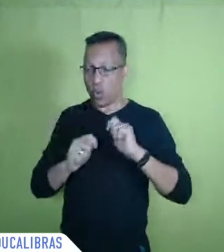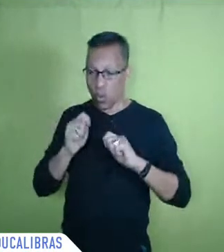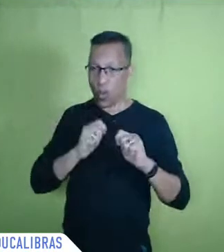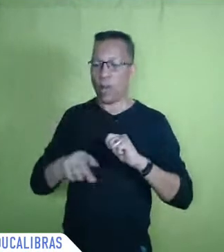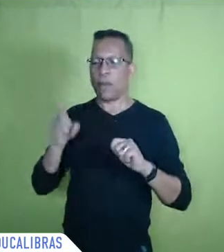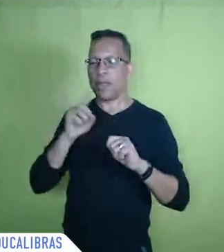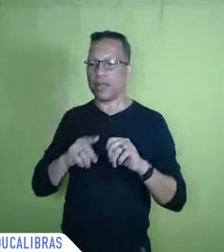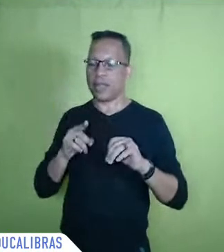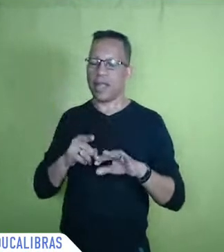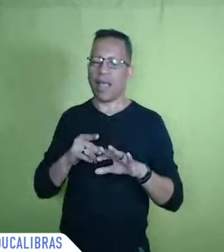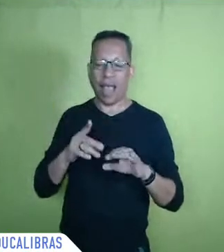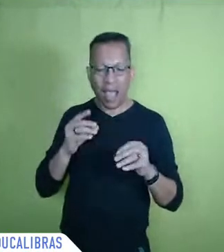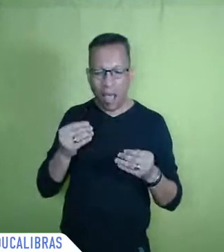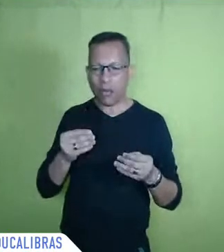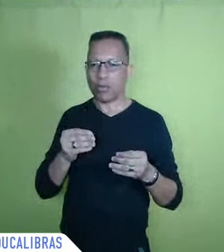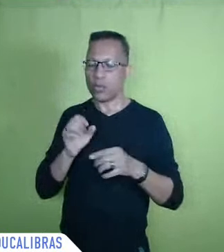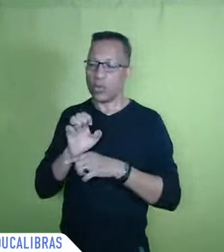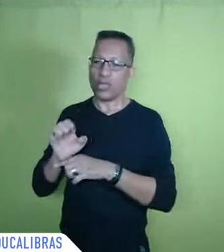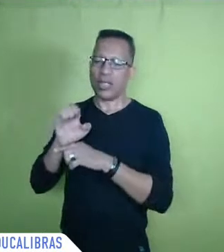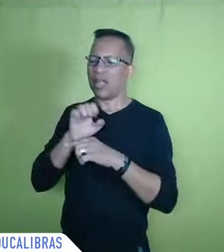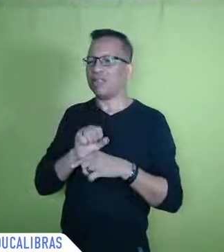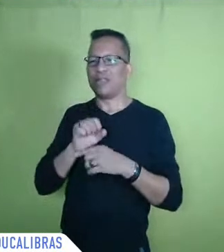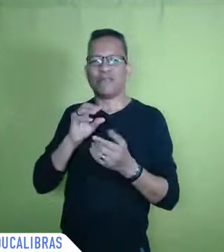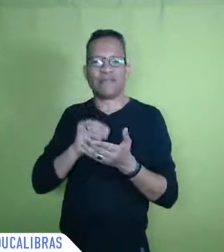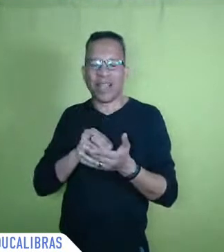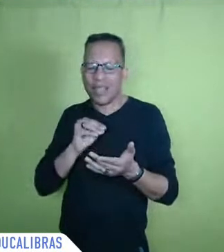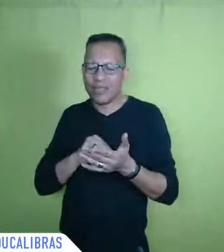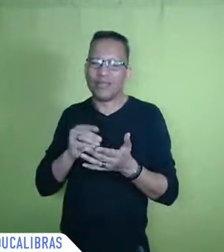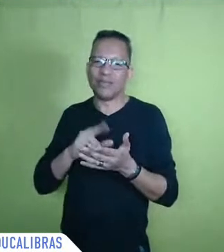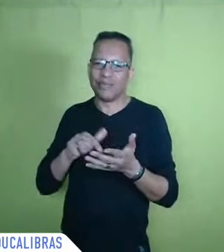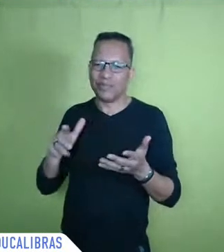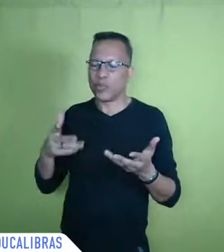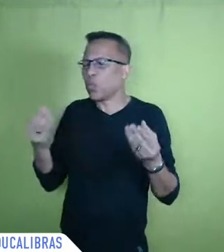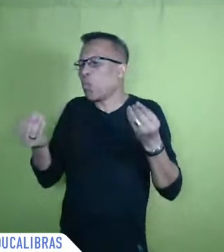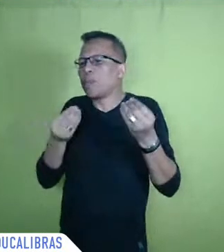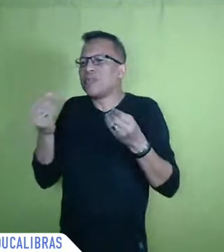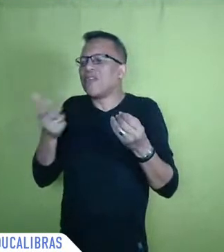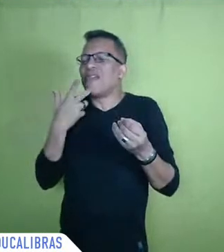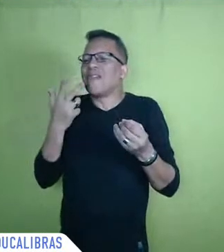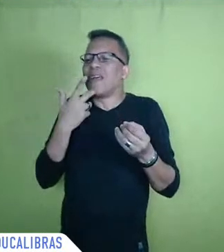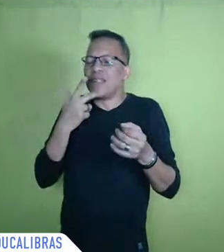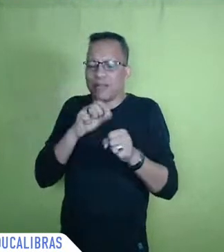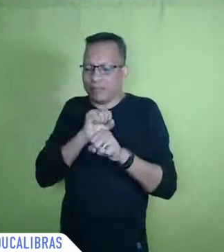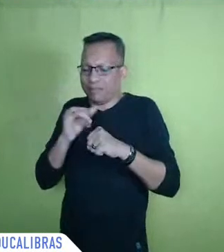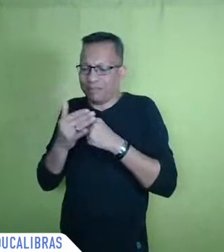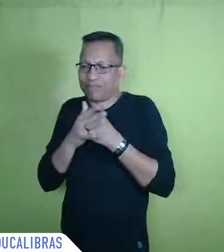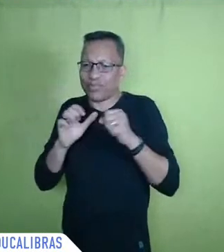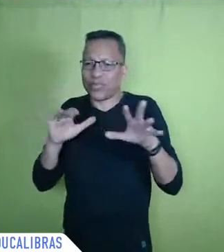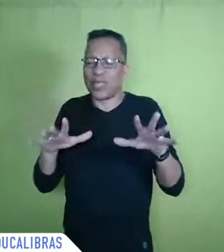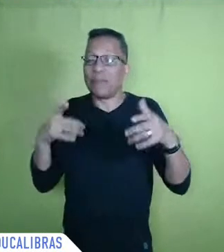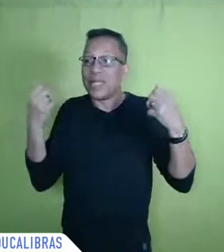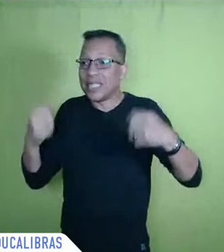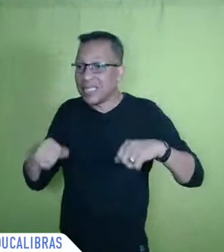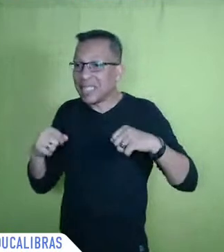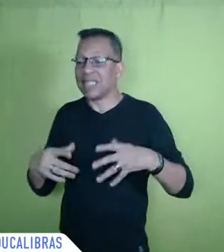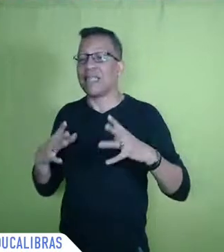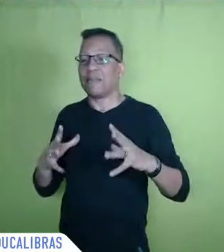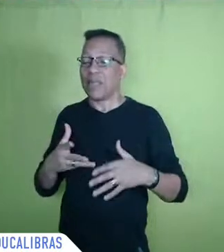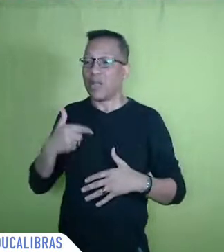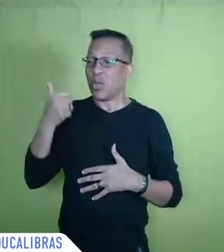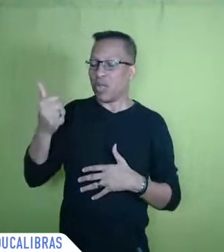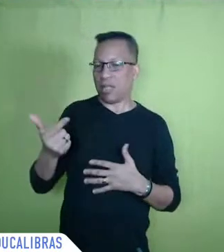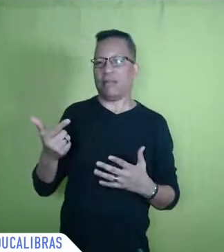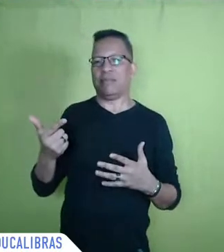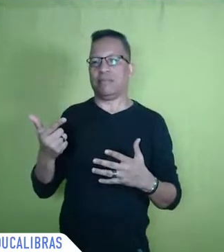The reality we have is a minimum government and